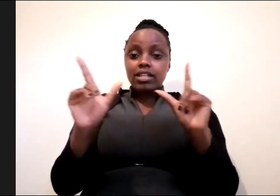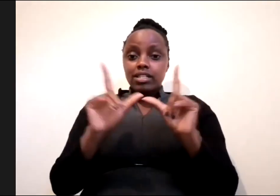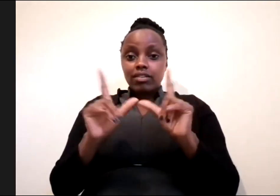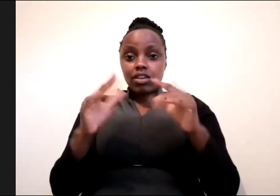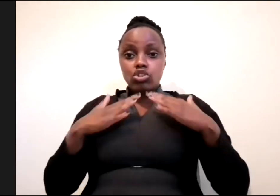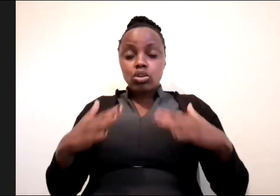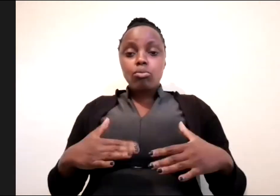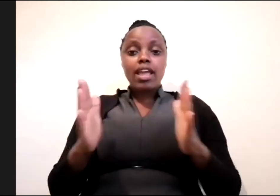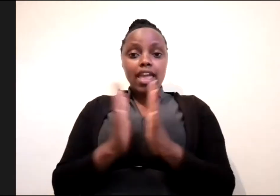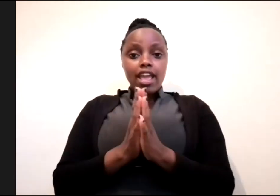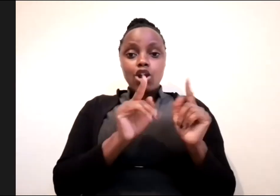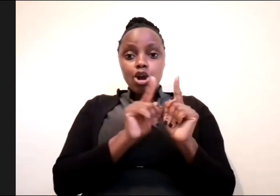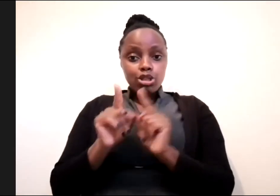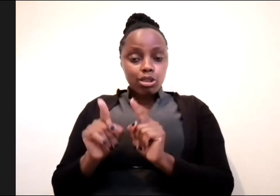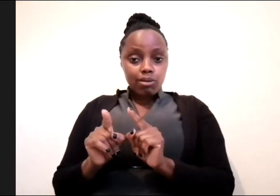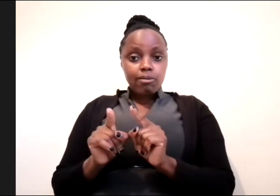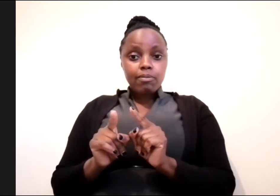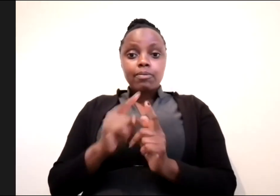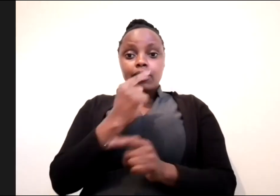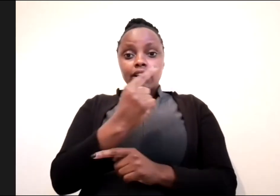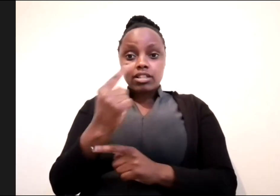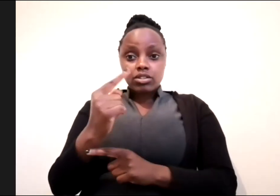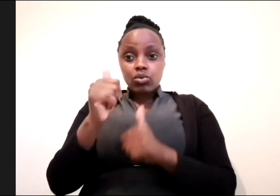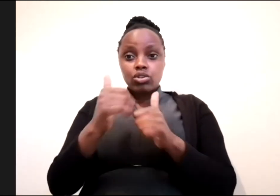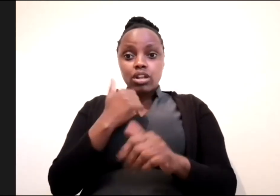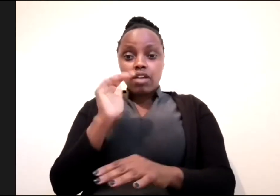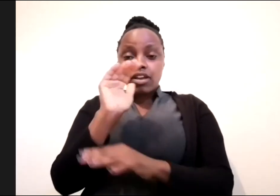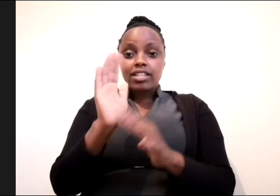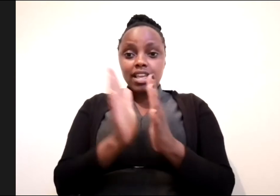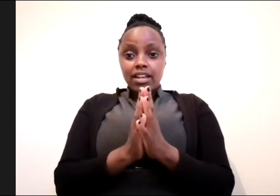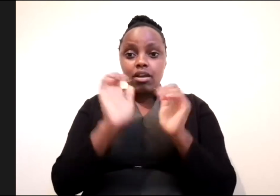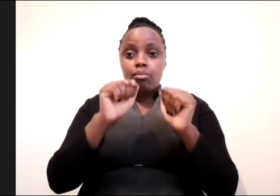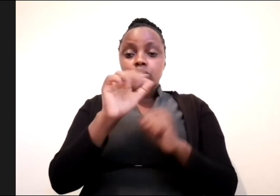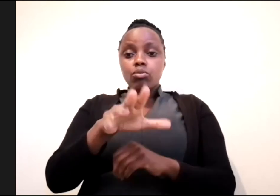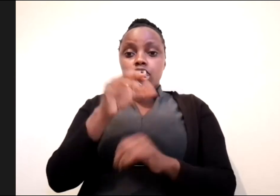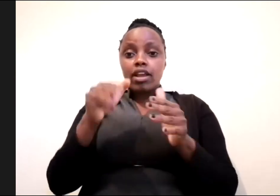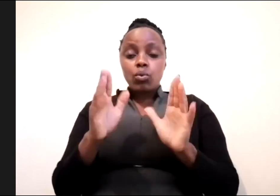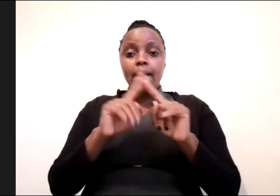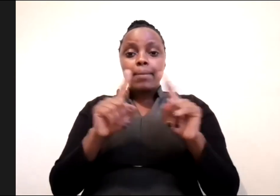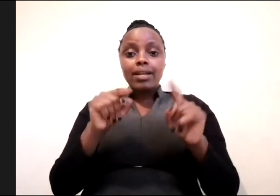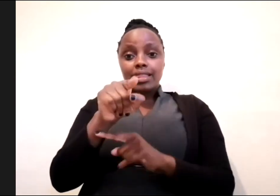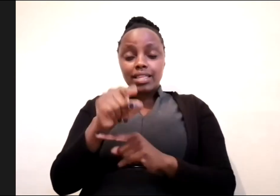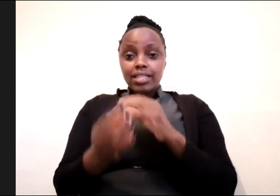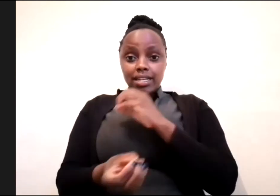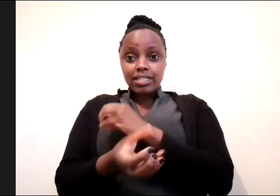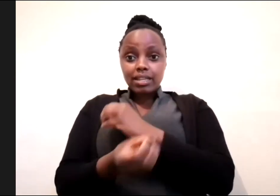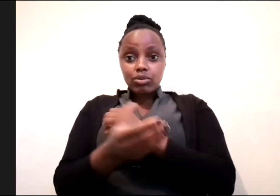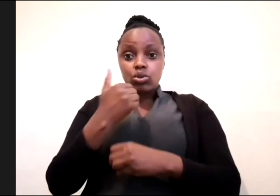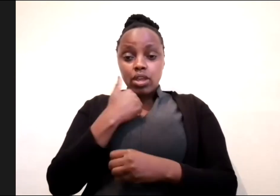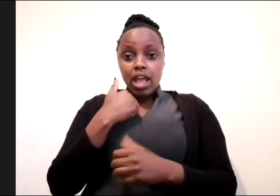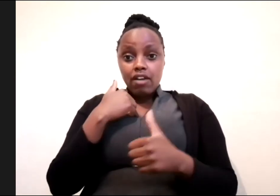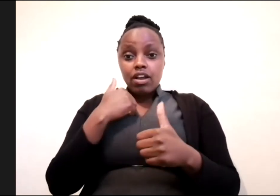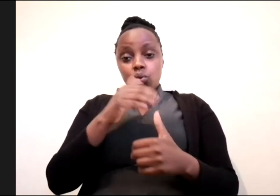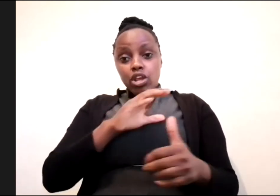and each one would have to ask, and maybe we can also find ways. But this is discussion we have with commission to